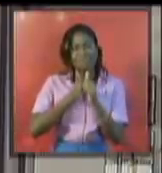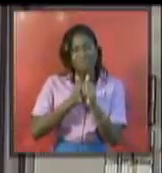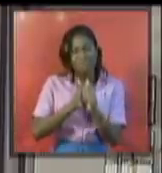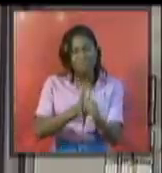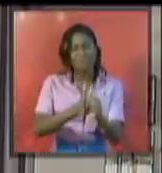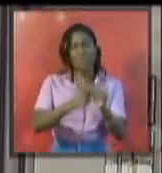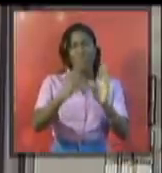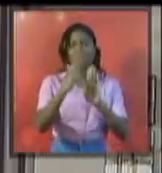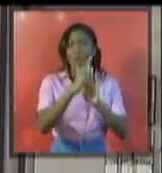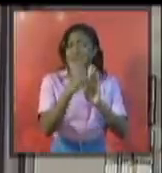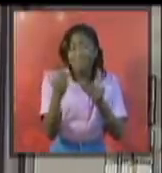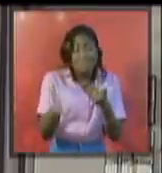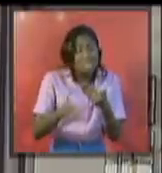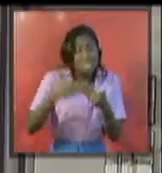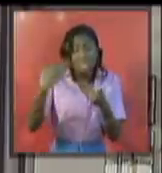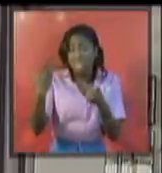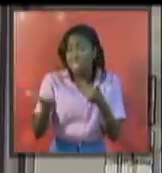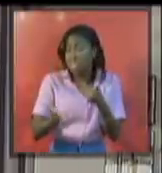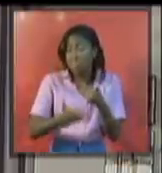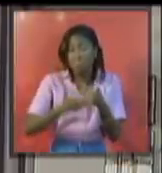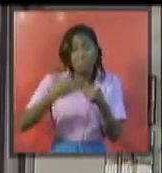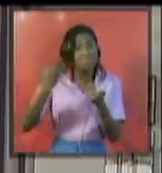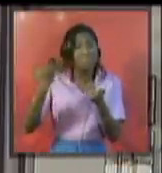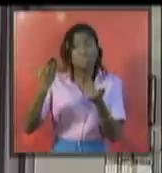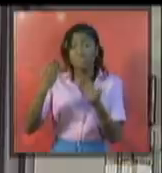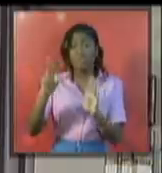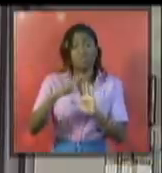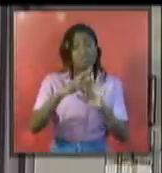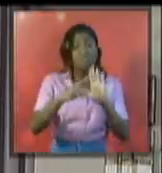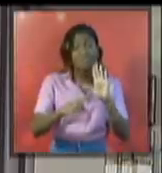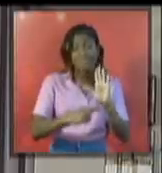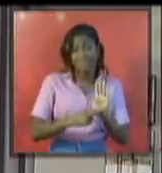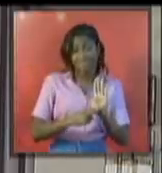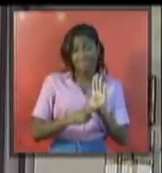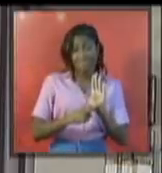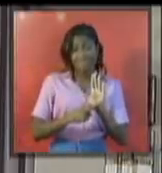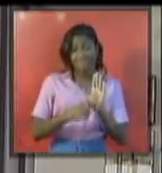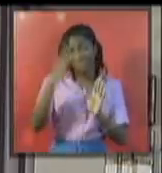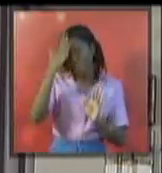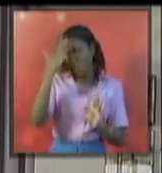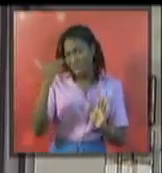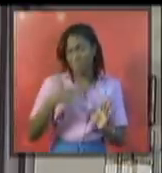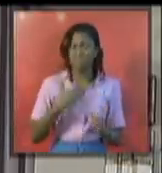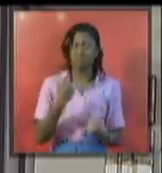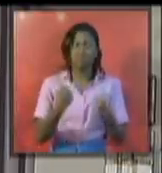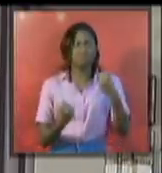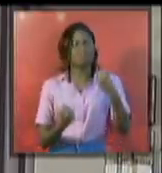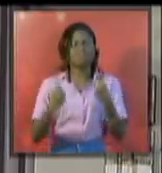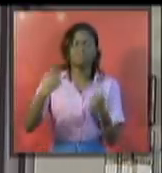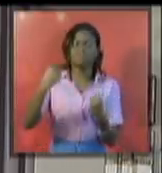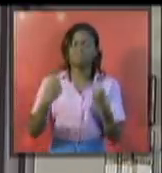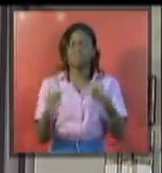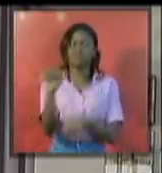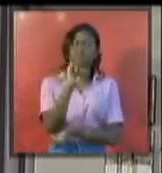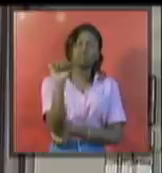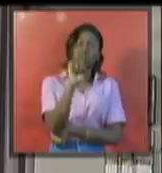the low-cost, slightly inconvenient measures. Because I took a drive around the Brian Lara